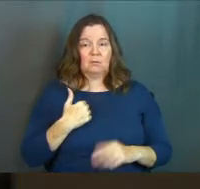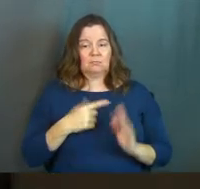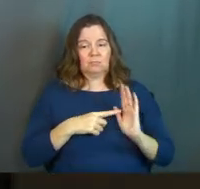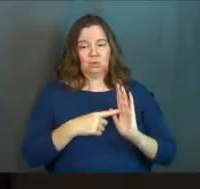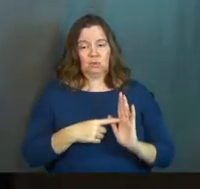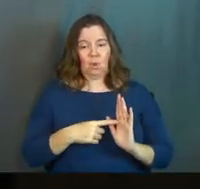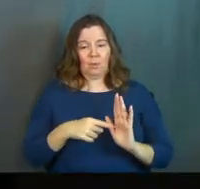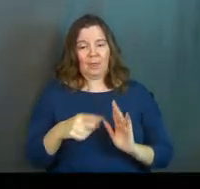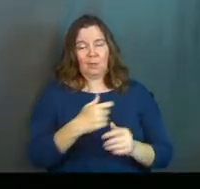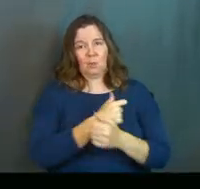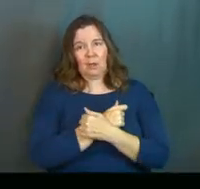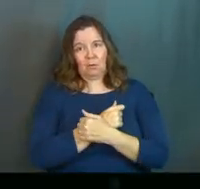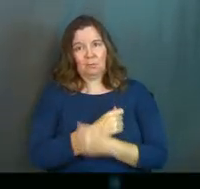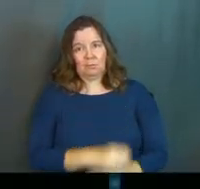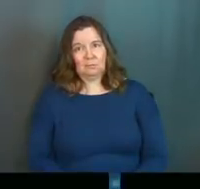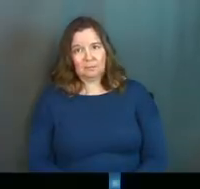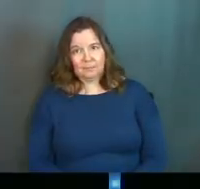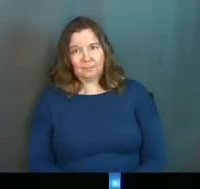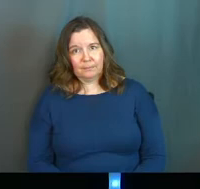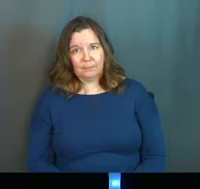them that you care.